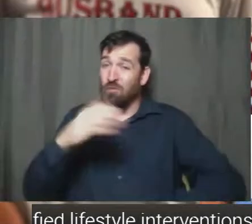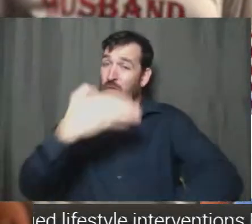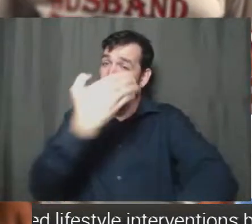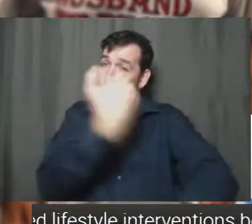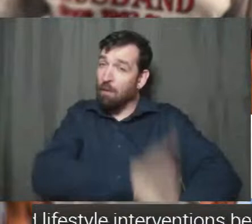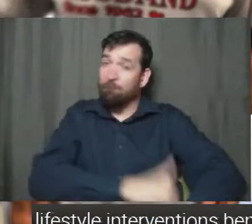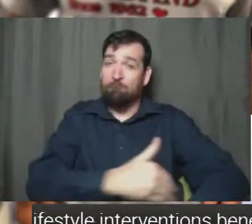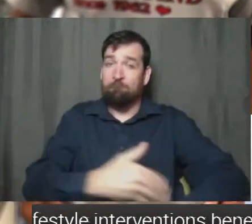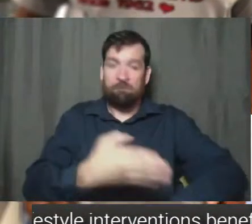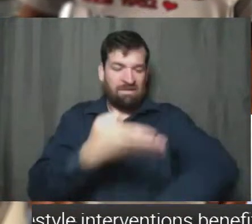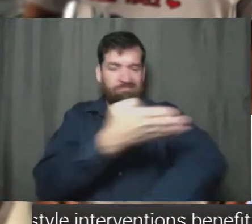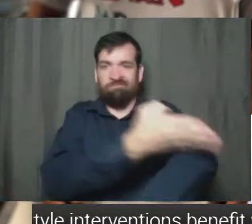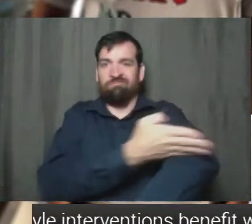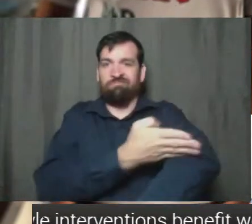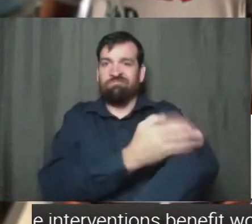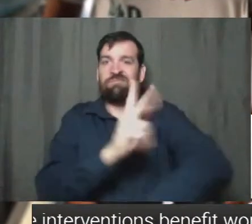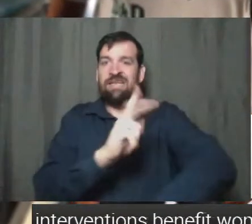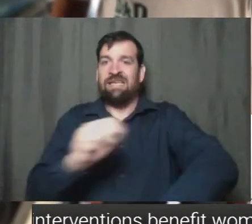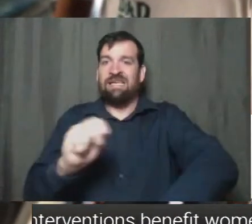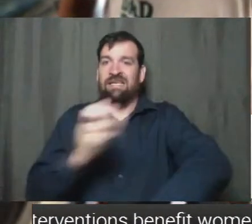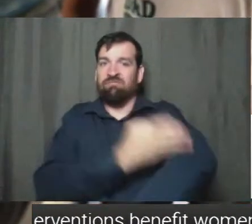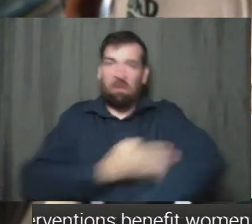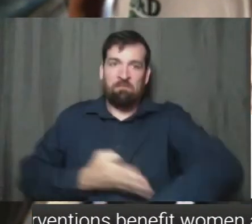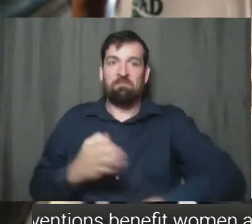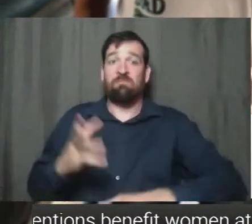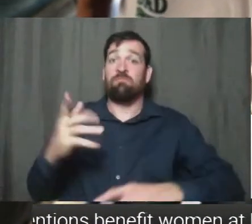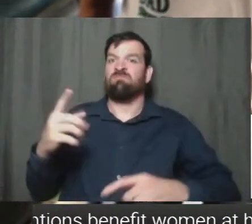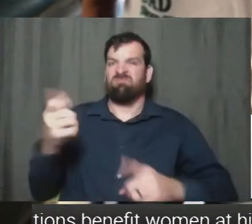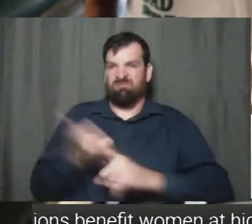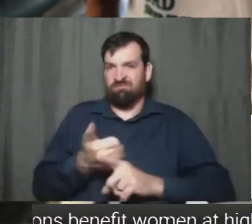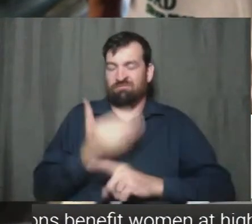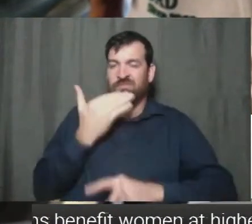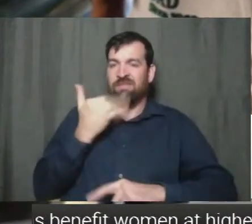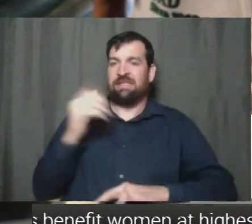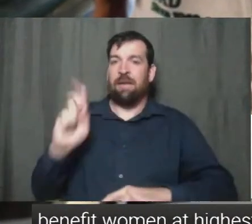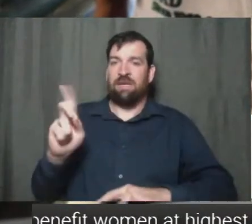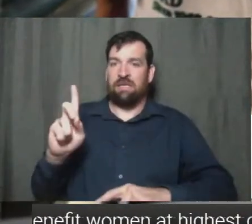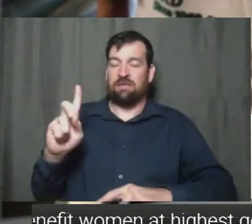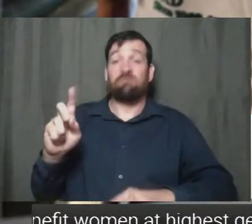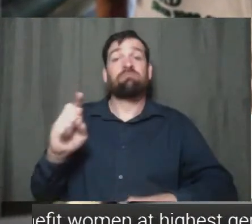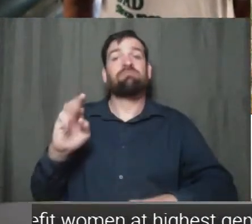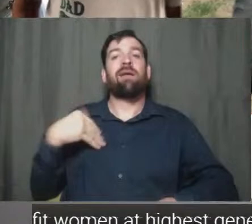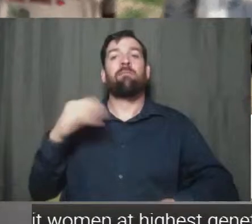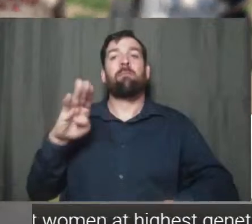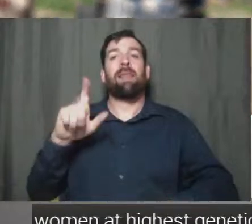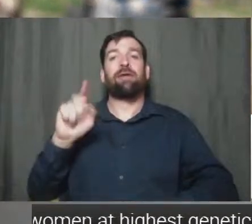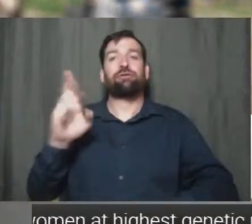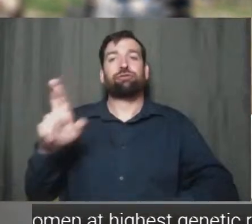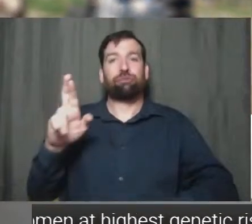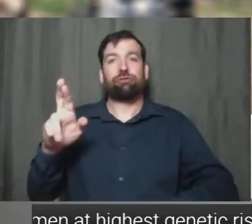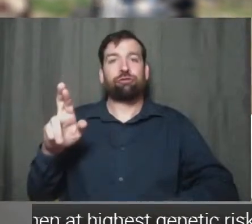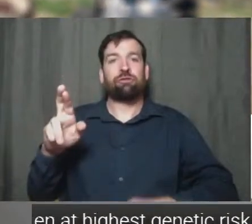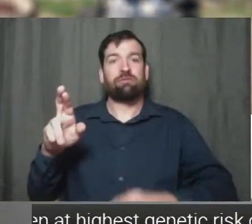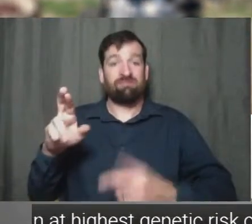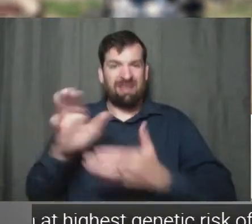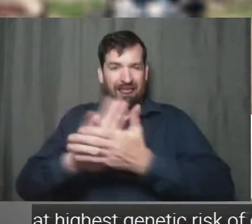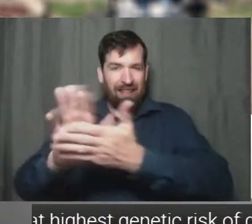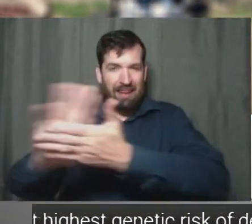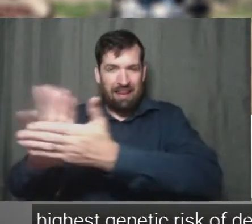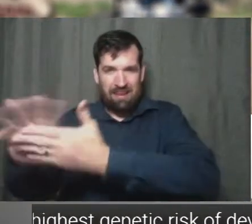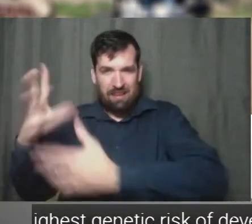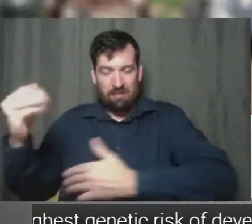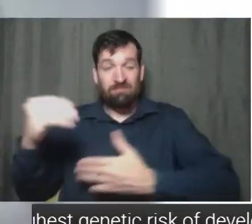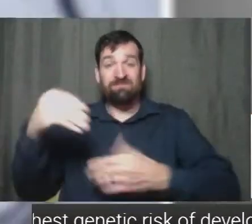knee. It all started when Richard, a longtime diabetic, got a blister on his foot while clearing some brush. The blister got infected